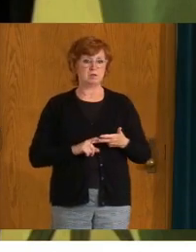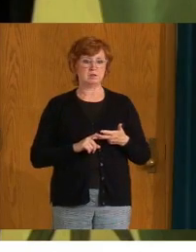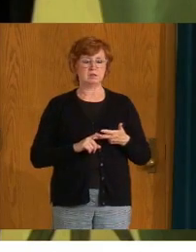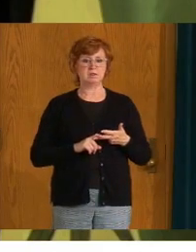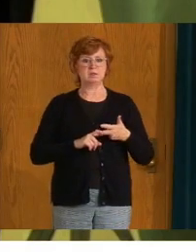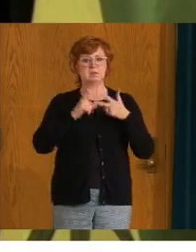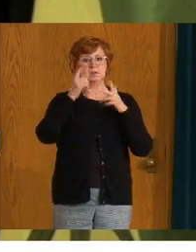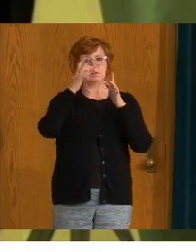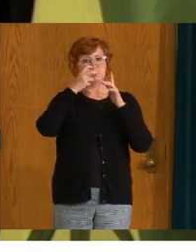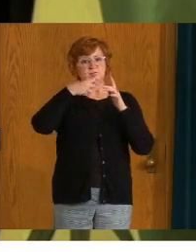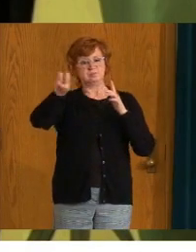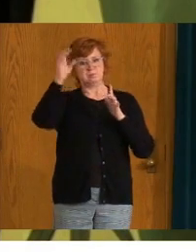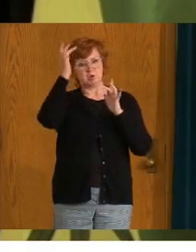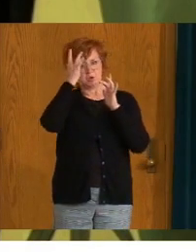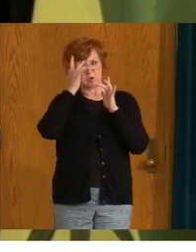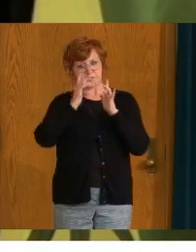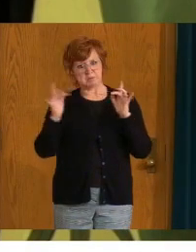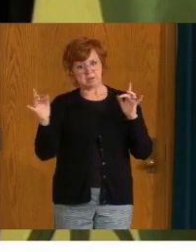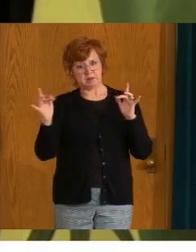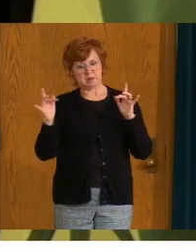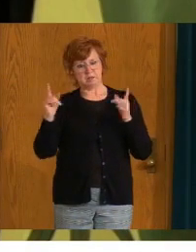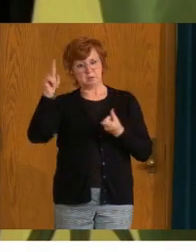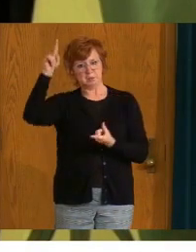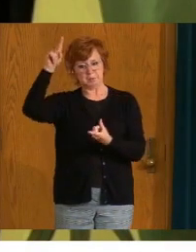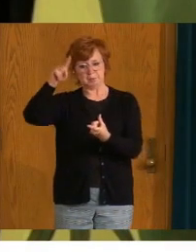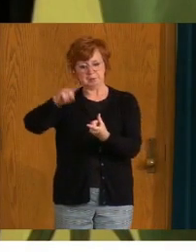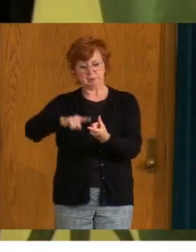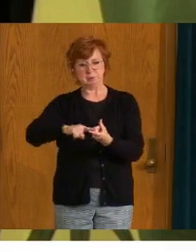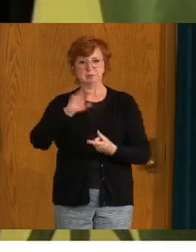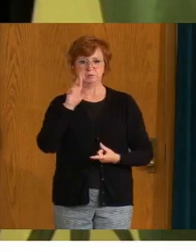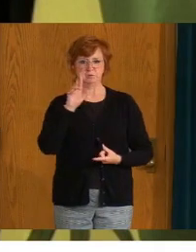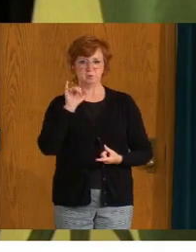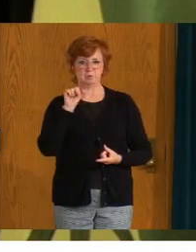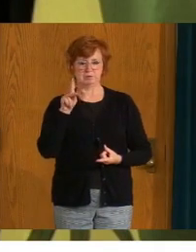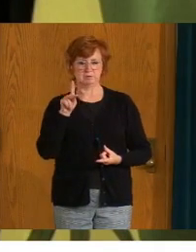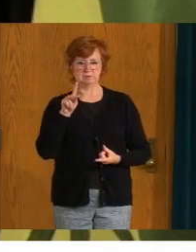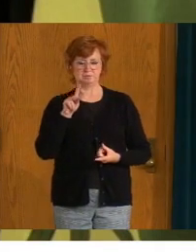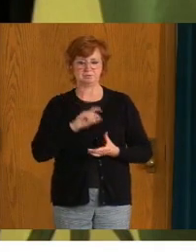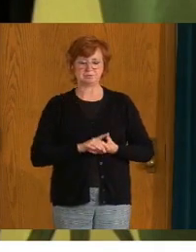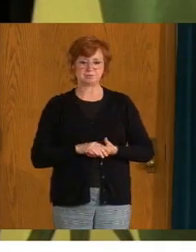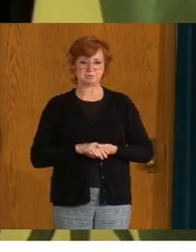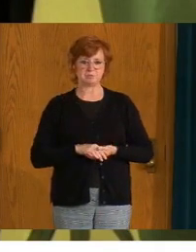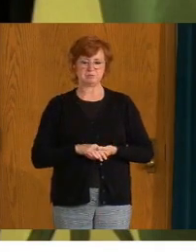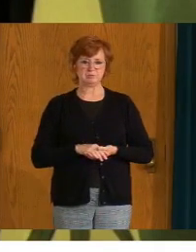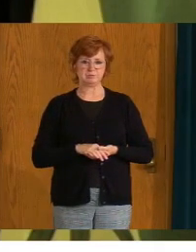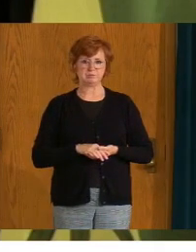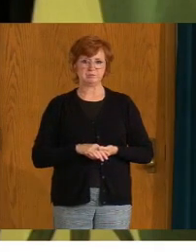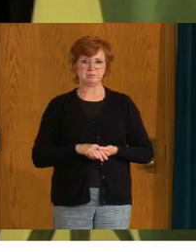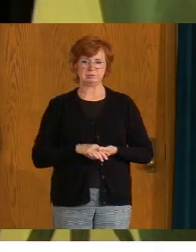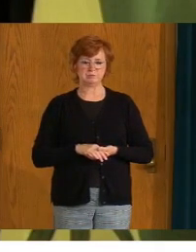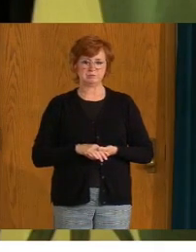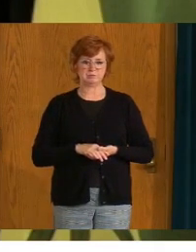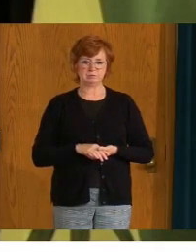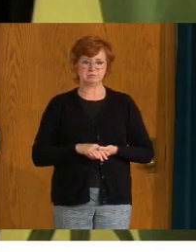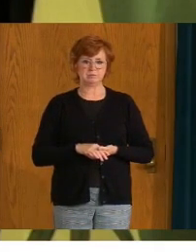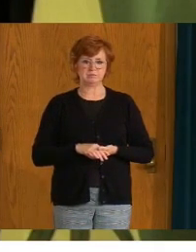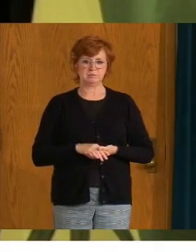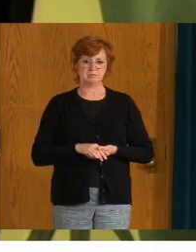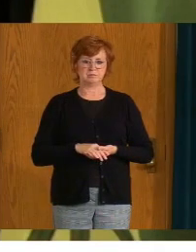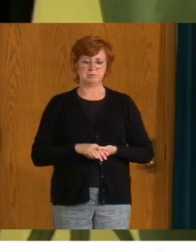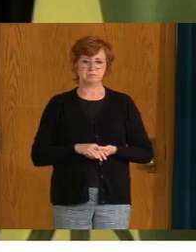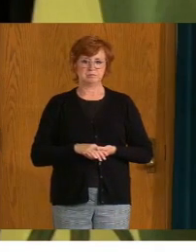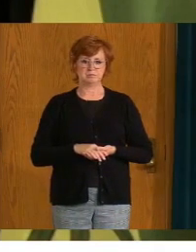in hospital if you have both of your vaccines versus if you have no vaccines, again, is far, far less, which ultimately means at the end of the